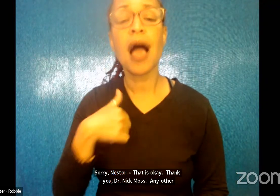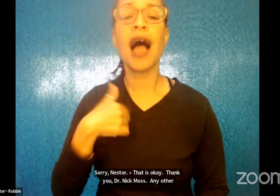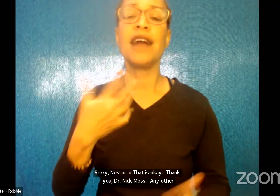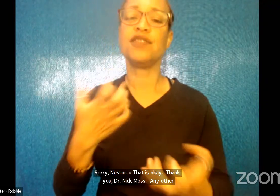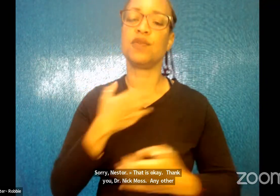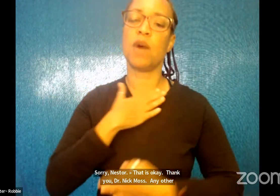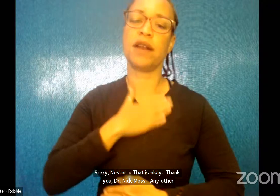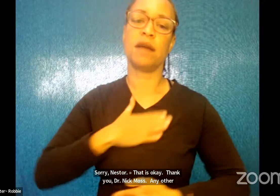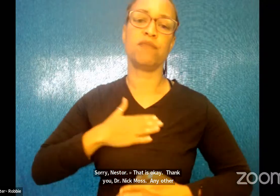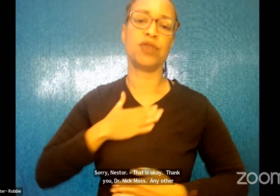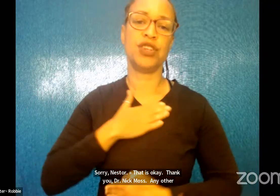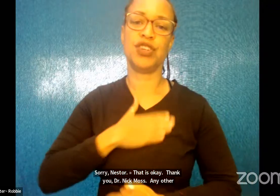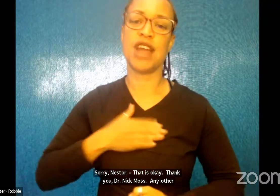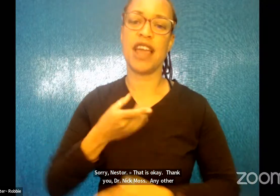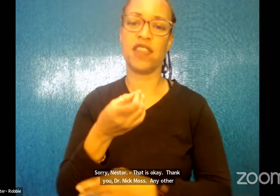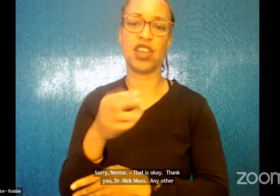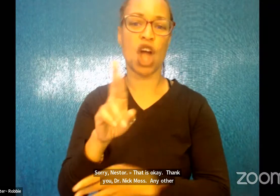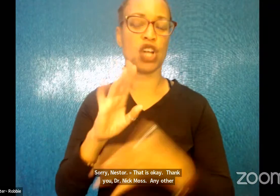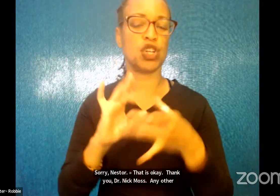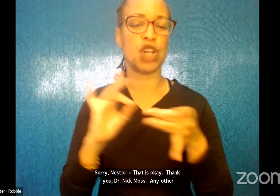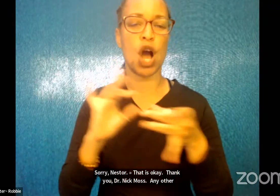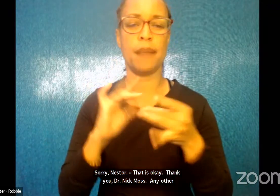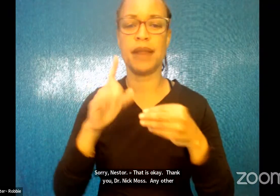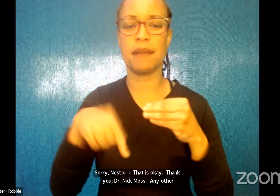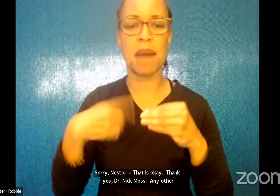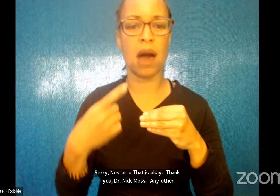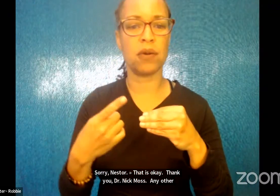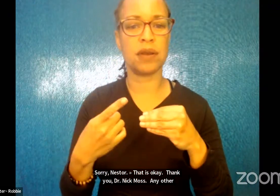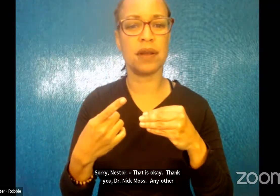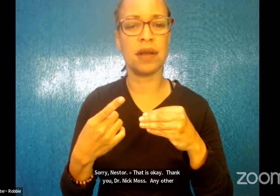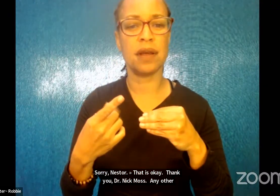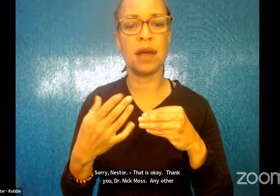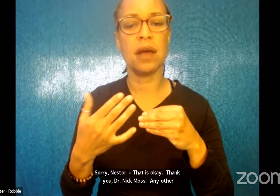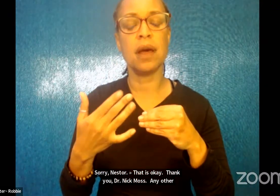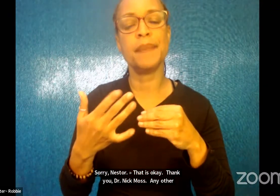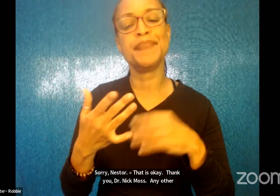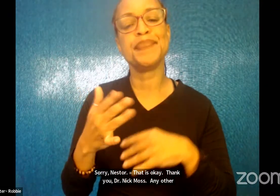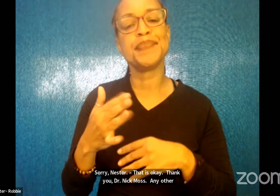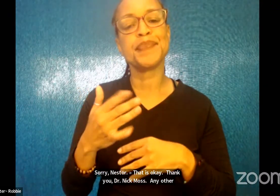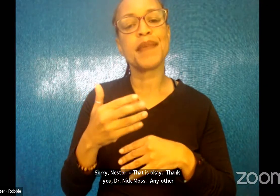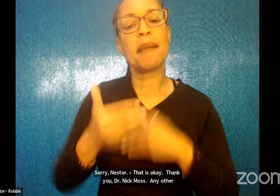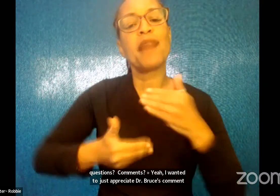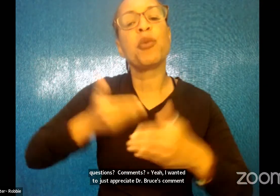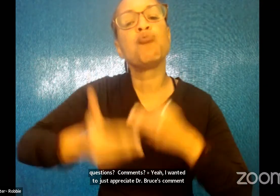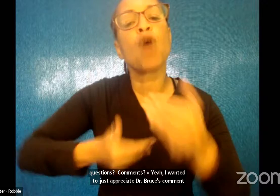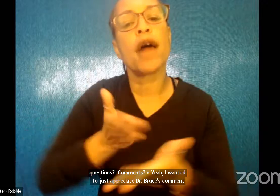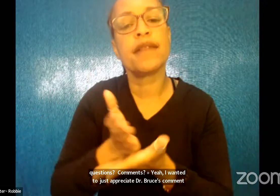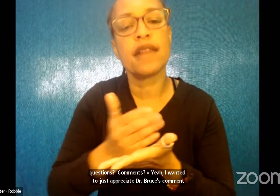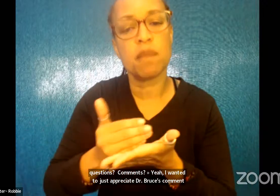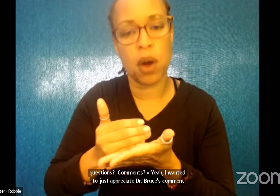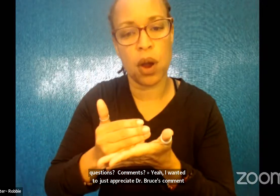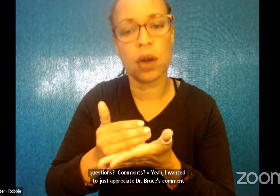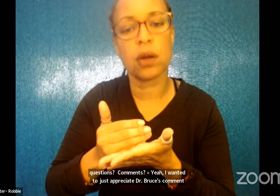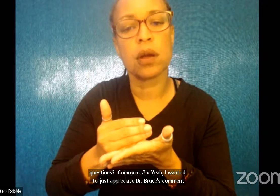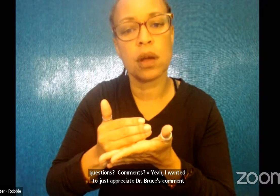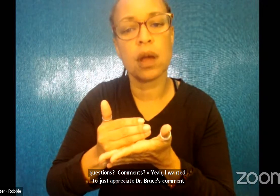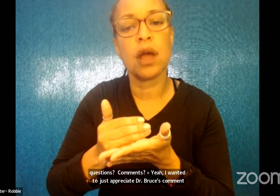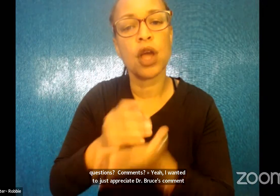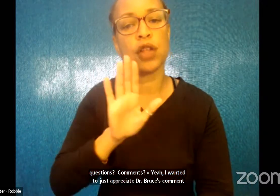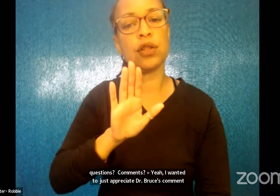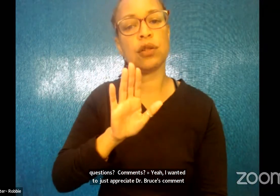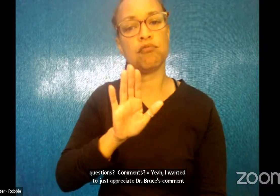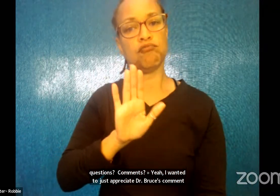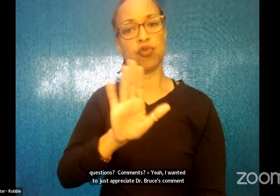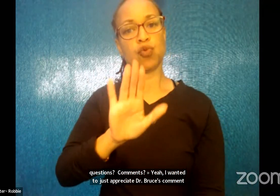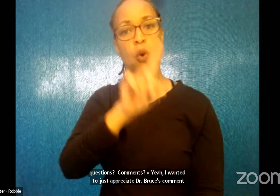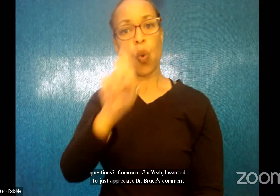Bruce's comment about sort of, I guess, a process piece, because I really appreciate Dr. Moss, you bringing this question to the